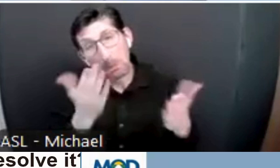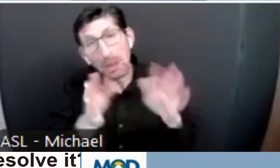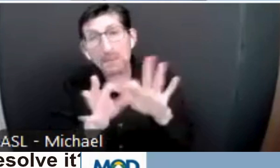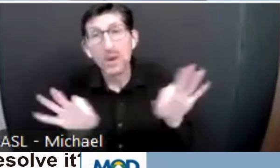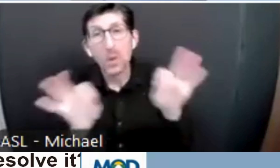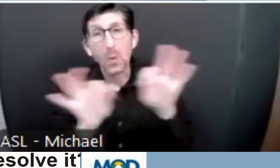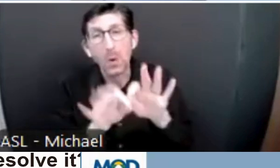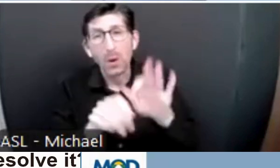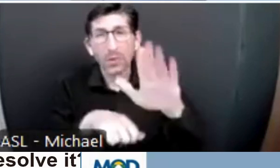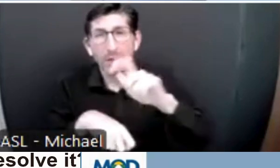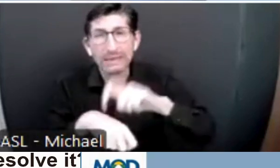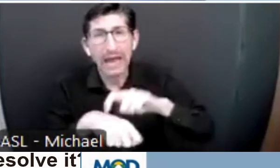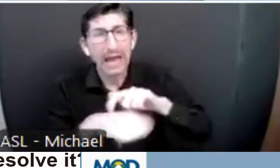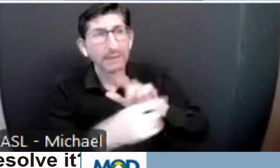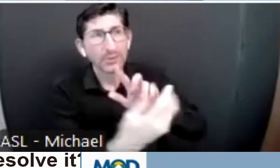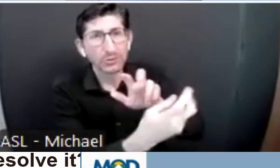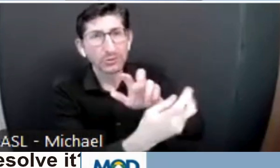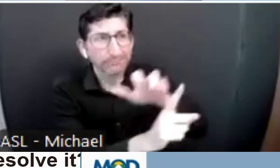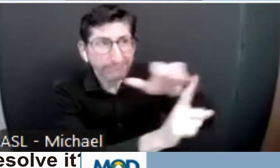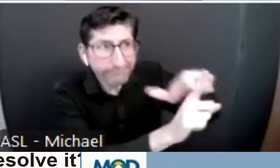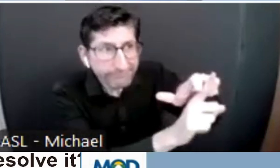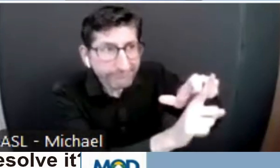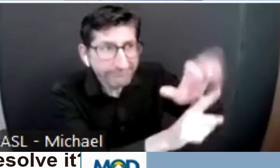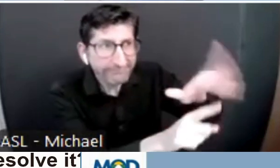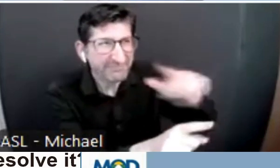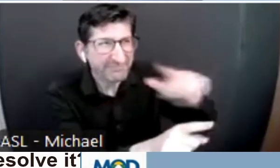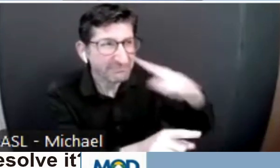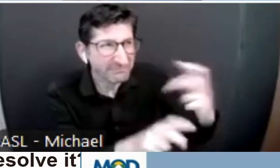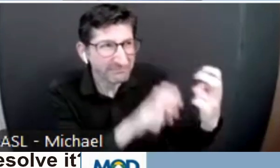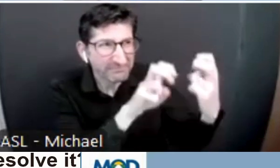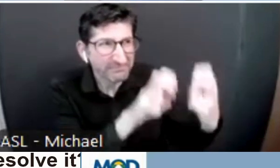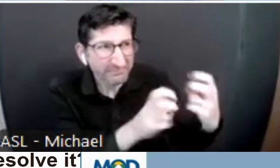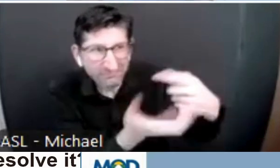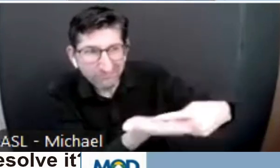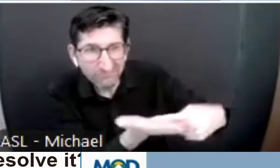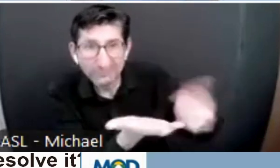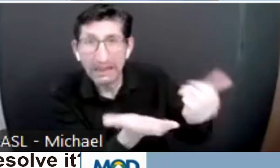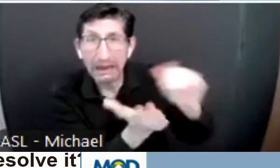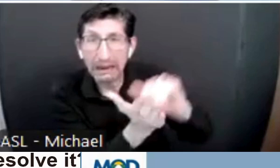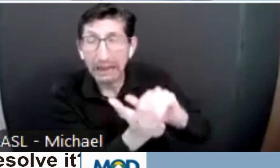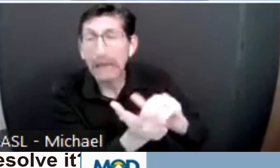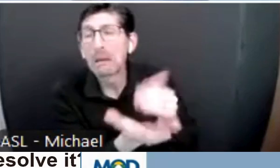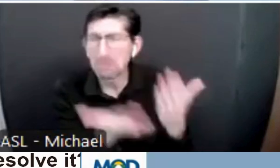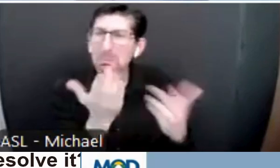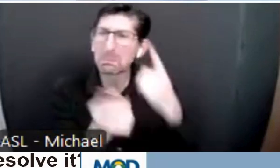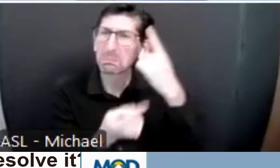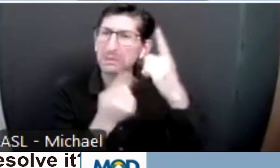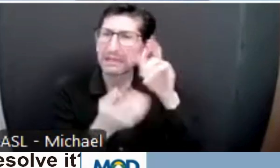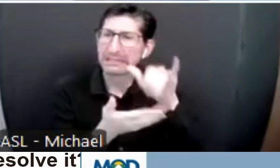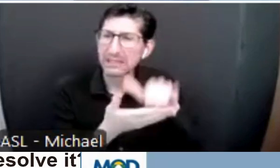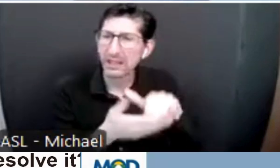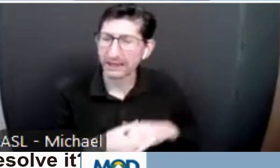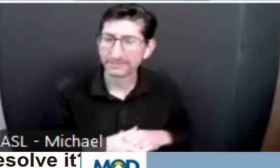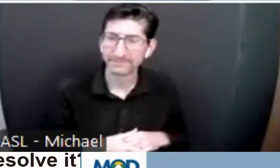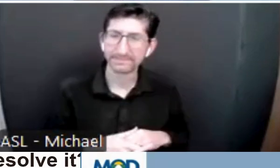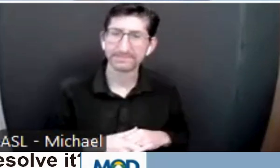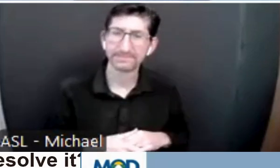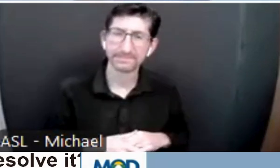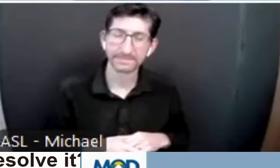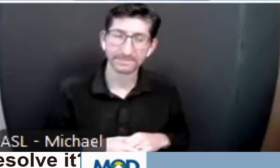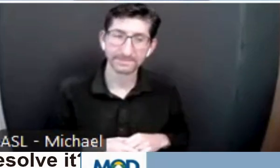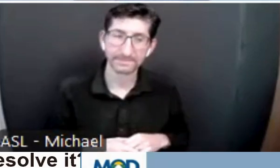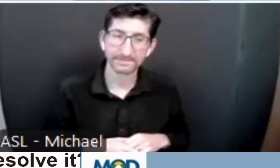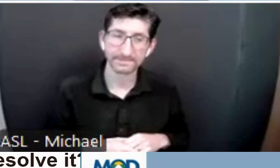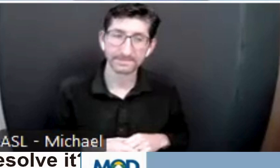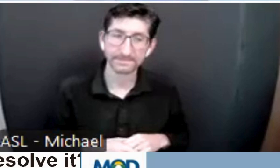try, you should really consider it. So if you are deciding to reach out and try